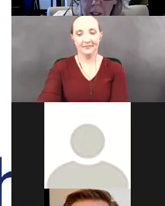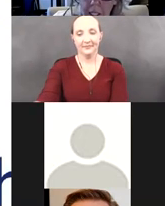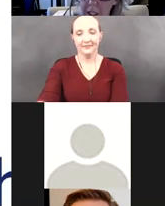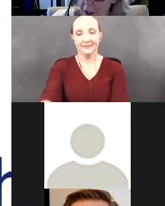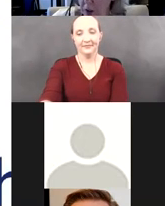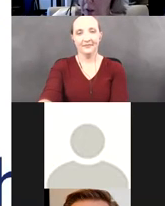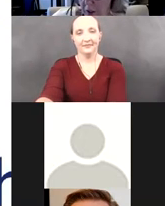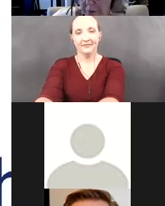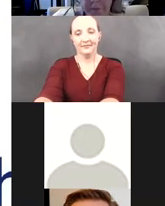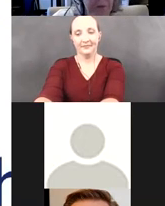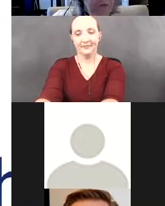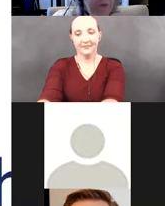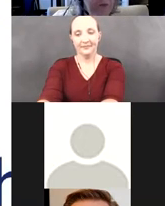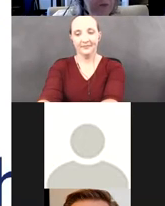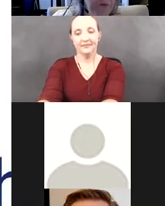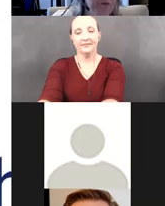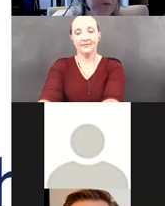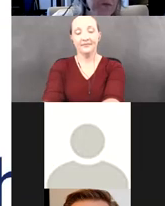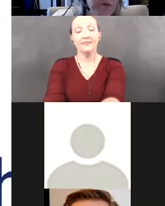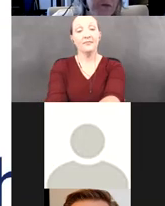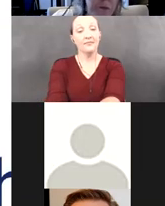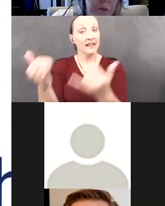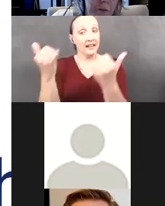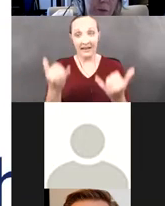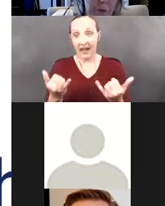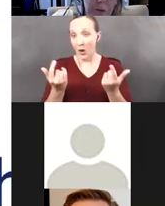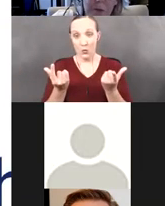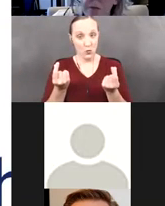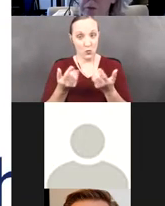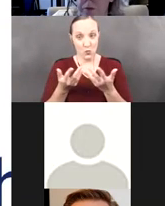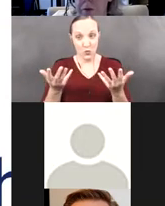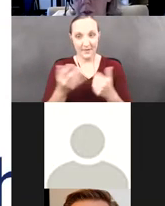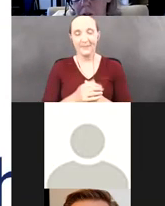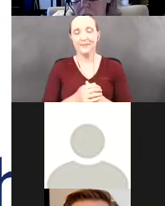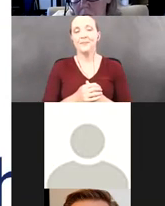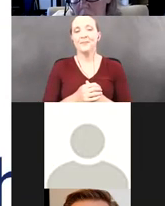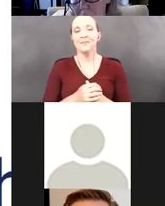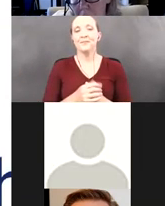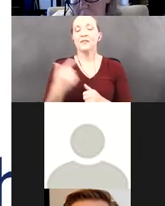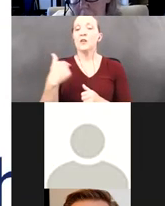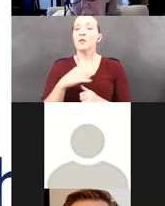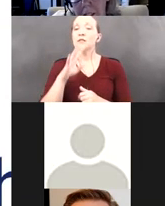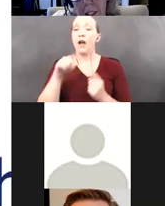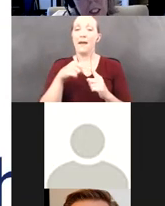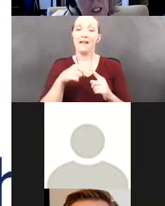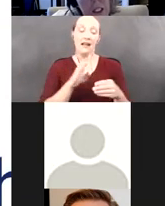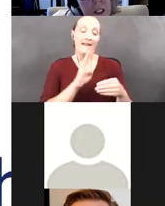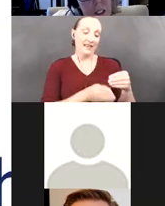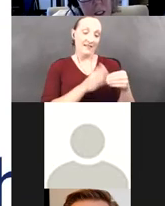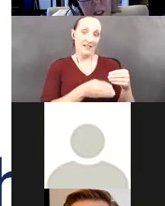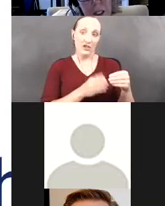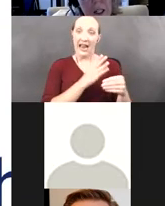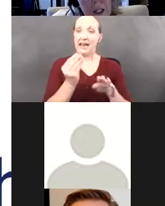All right. So now what we are going to do Ahora, is we're going to lo que look at vamos a hacer, completing and vamos a ver submitting work with completar y Cami.